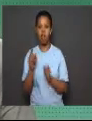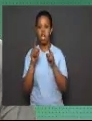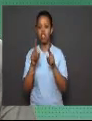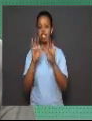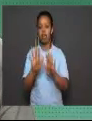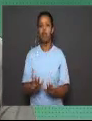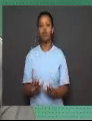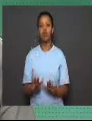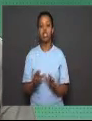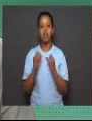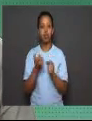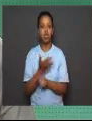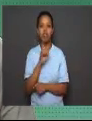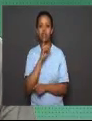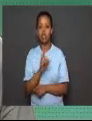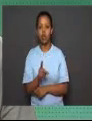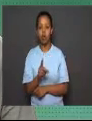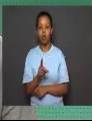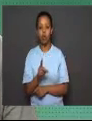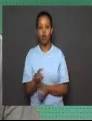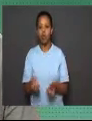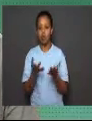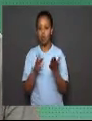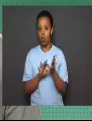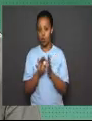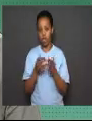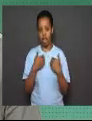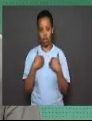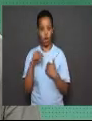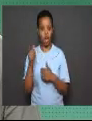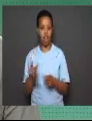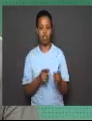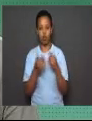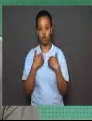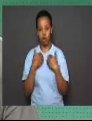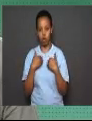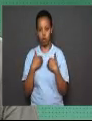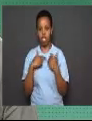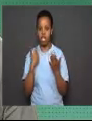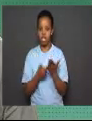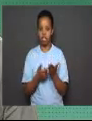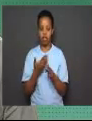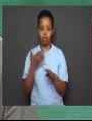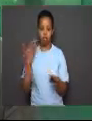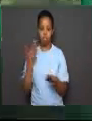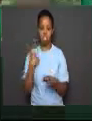you to hear that there are a number of other methods completely different from our